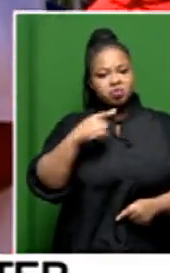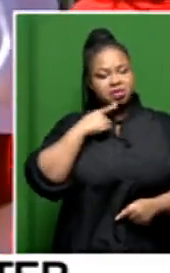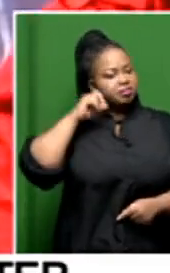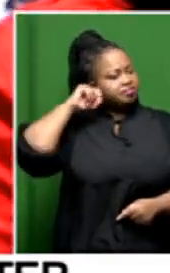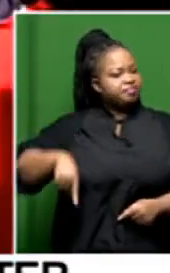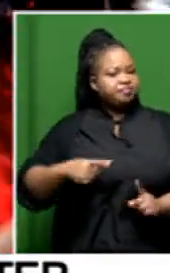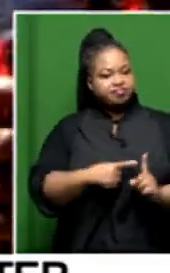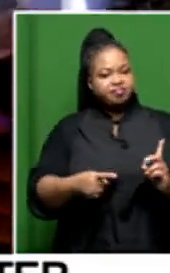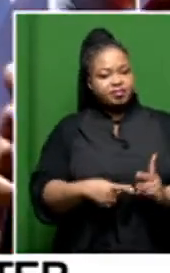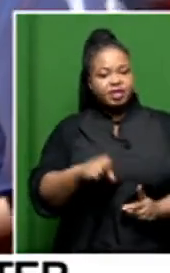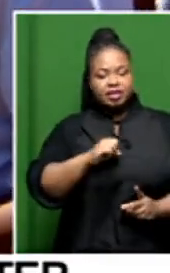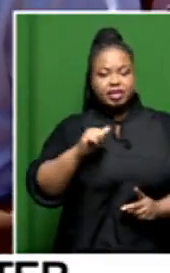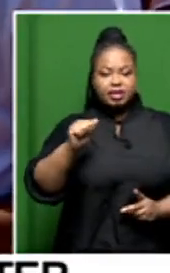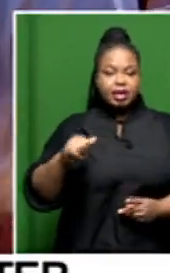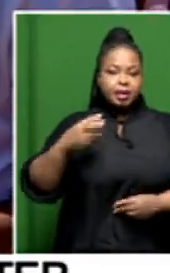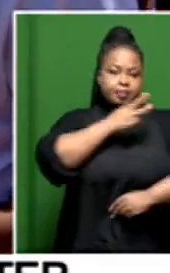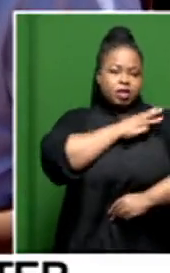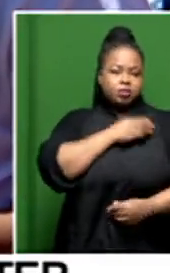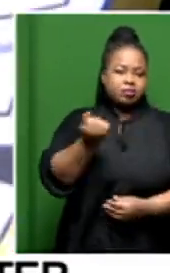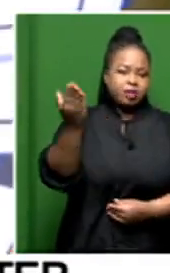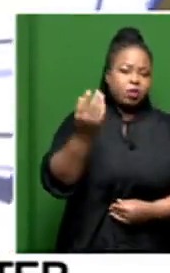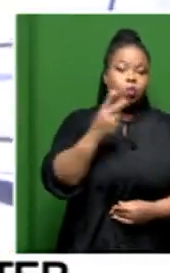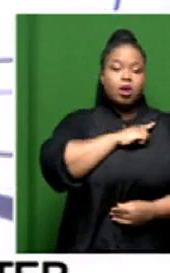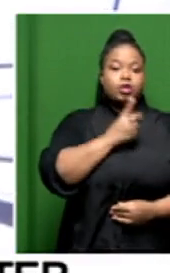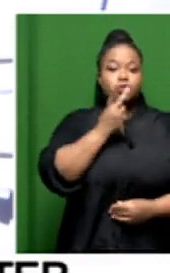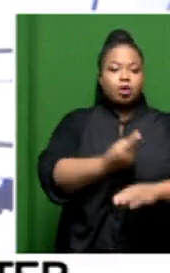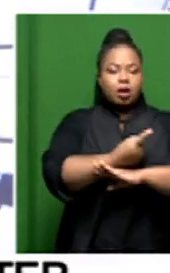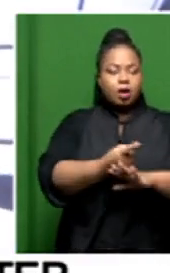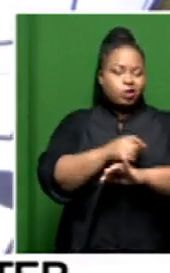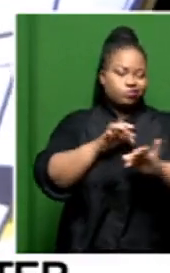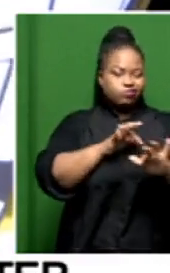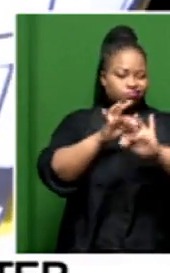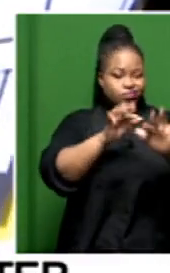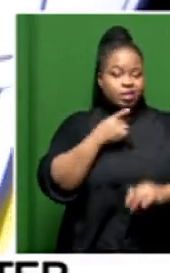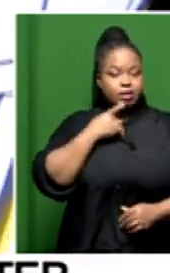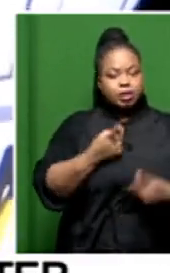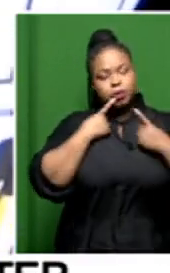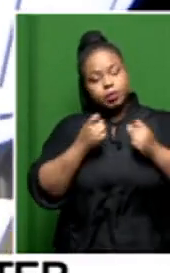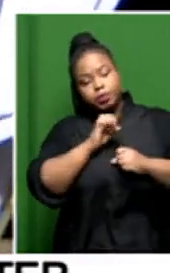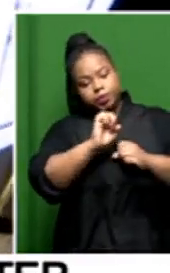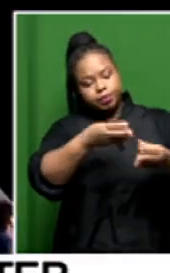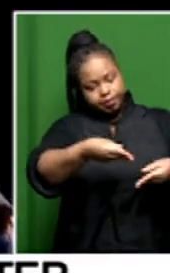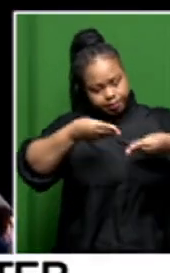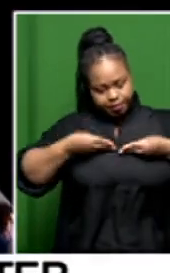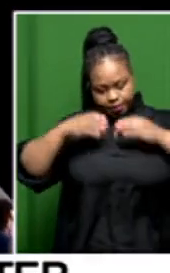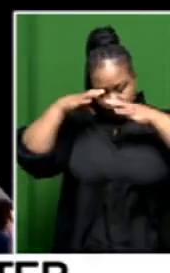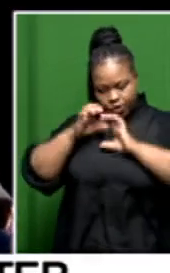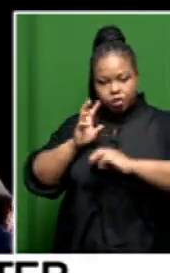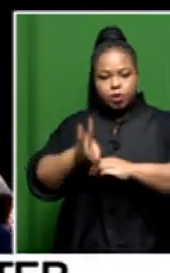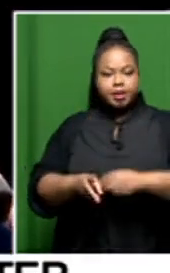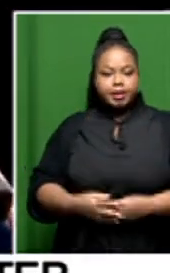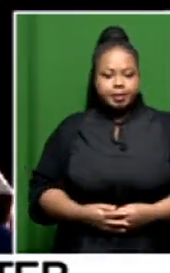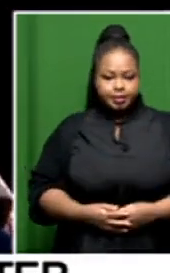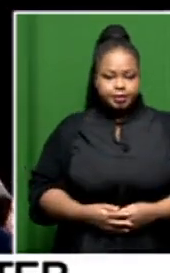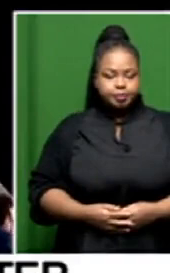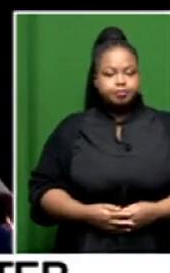SAA management received the petition following a two-hour protest and promised the workers that their grievances are receiving attention. We